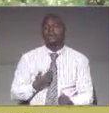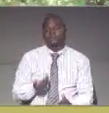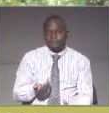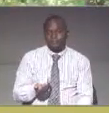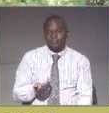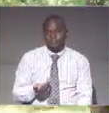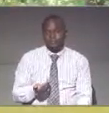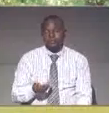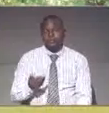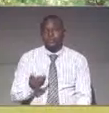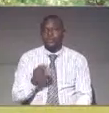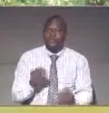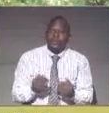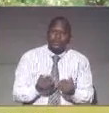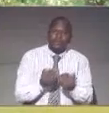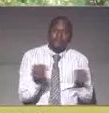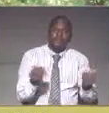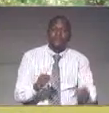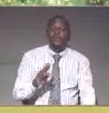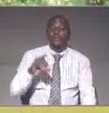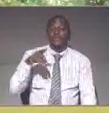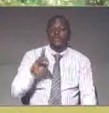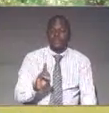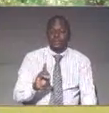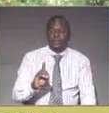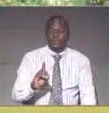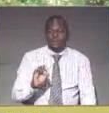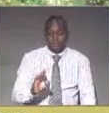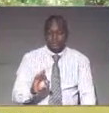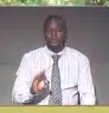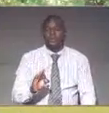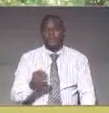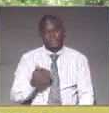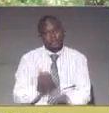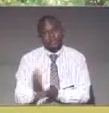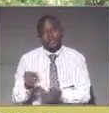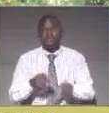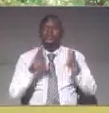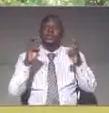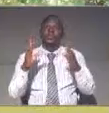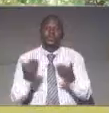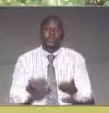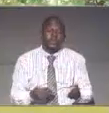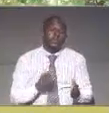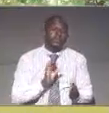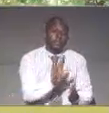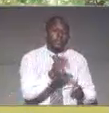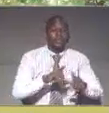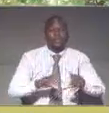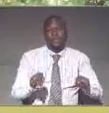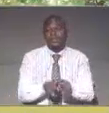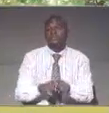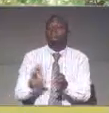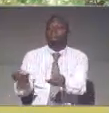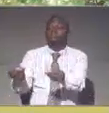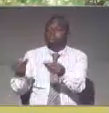told the UPDF to get papers to prove that the land is there. Then we are also telling the people to get